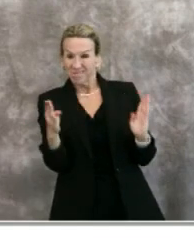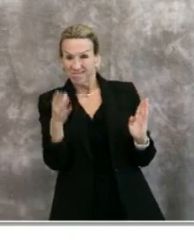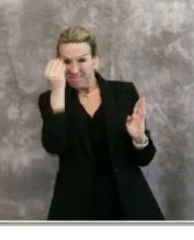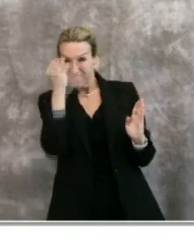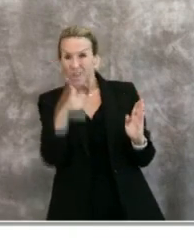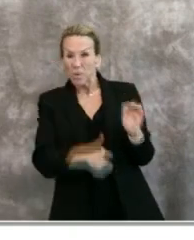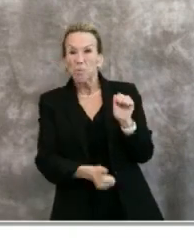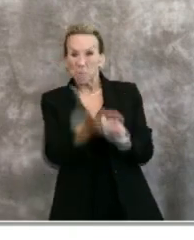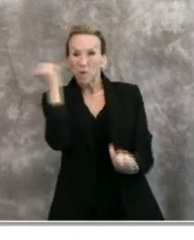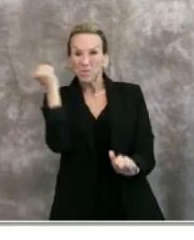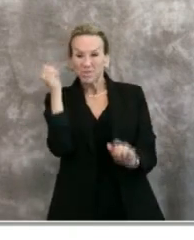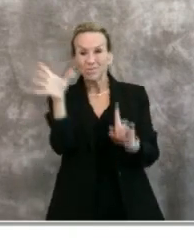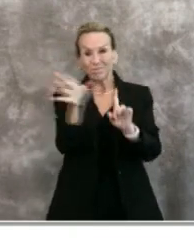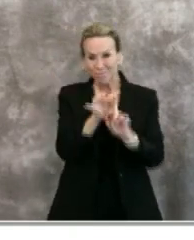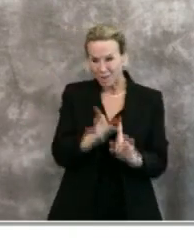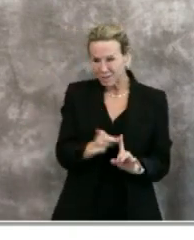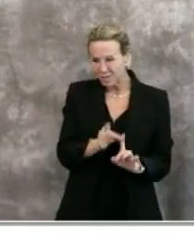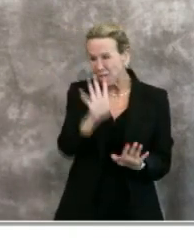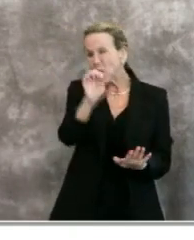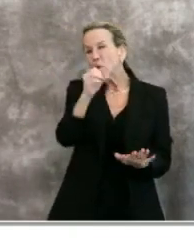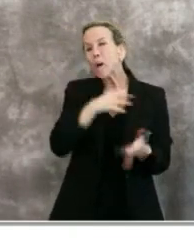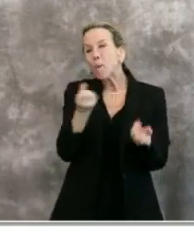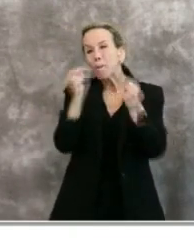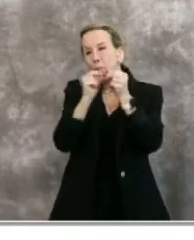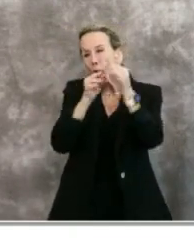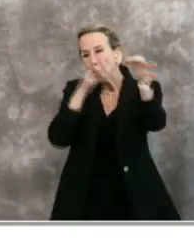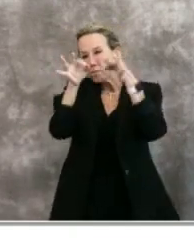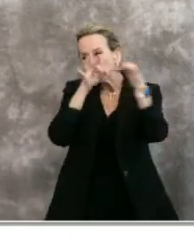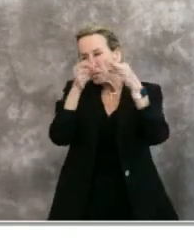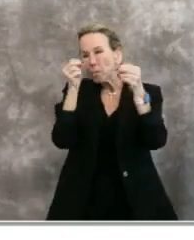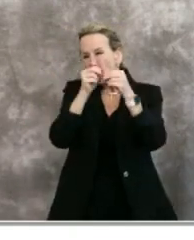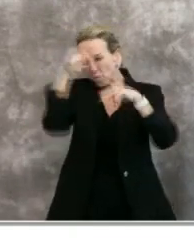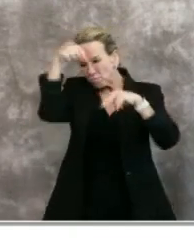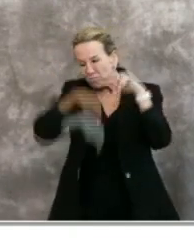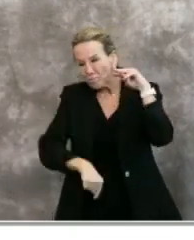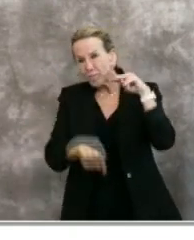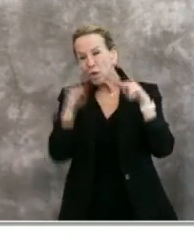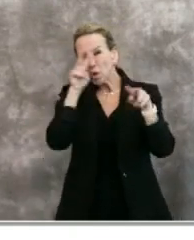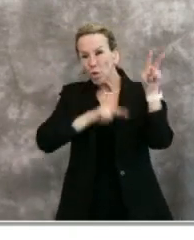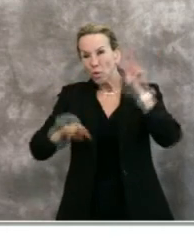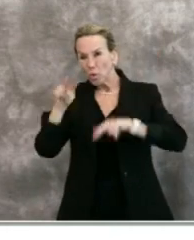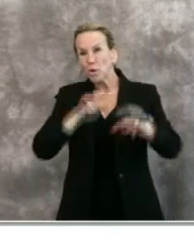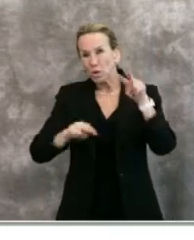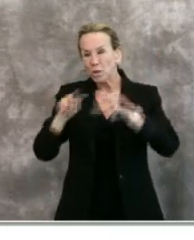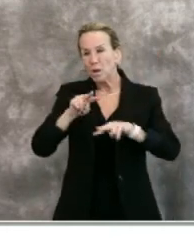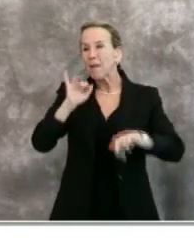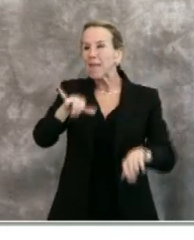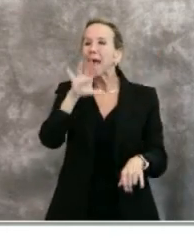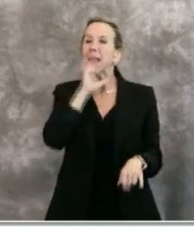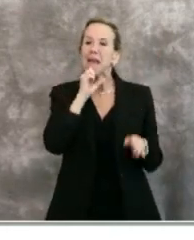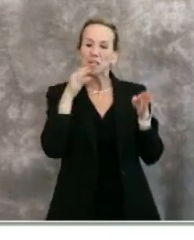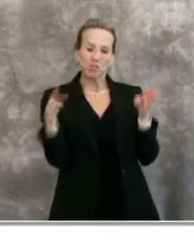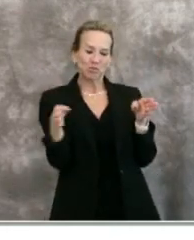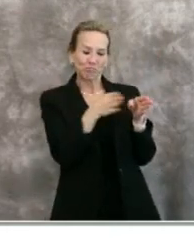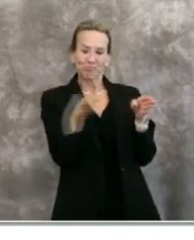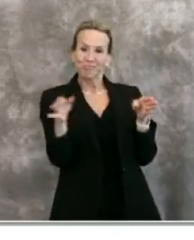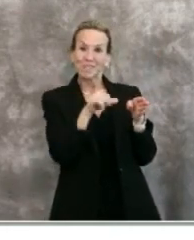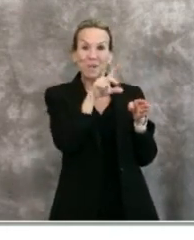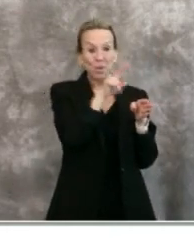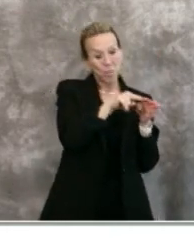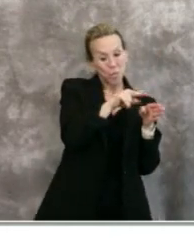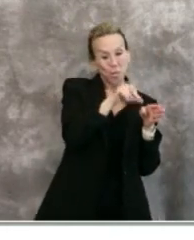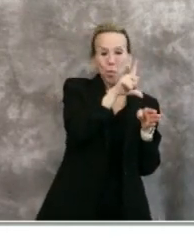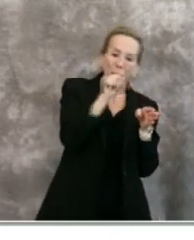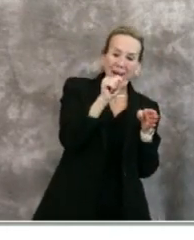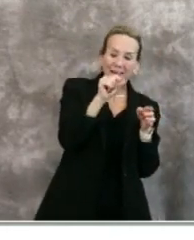total cases are female. Now let's examine 49% further detailed review of this age group. And only the 22